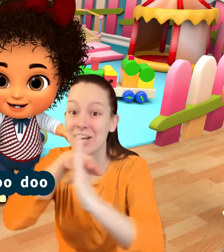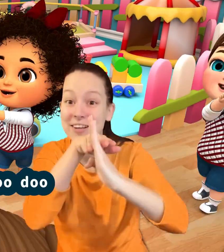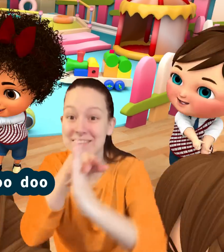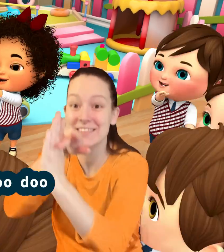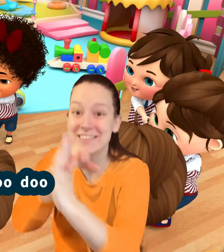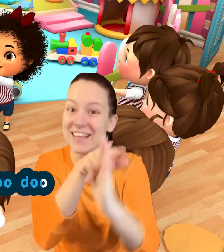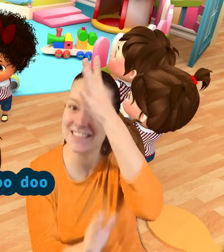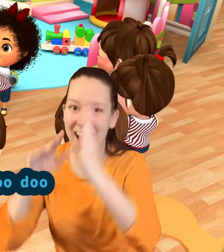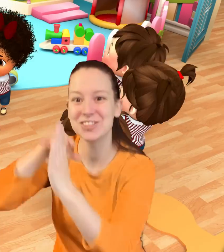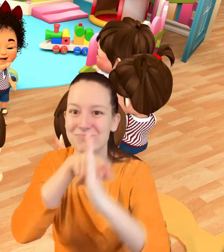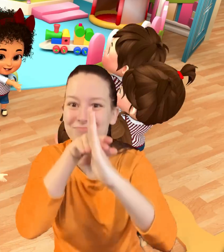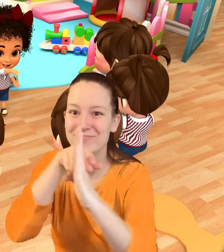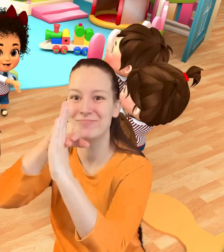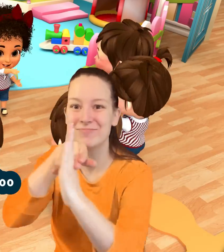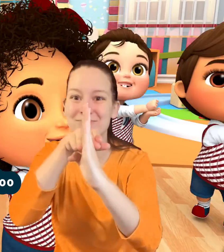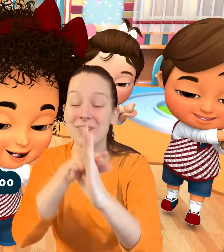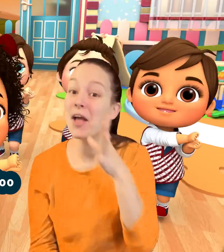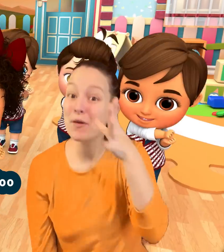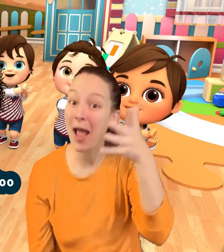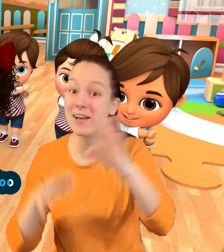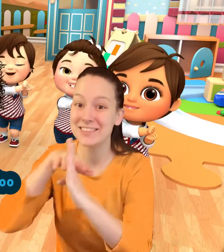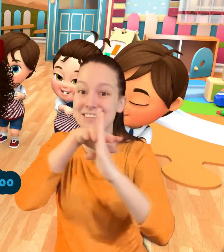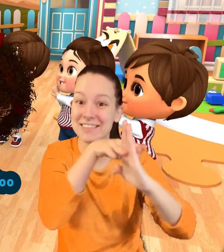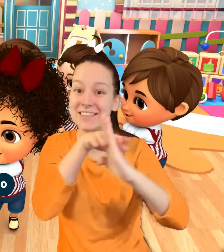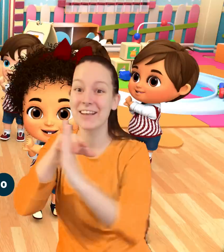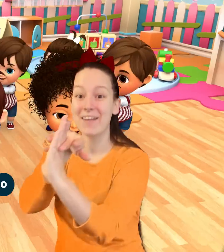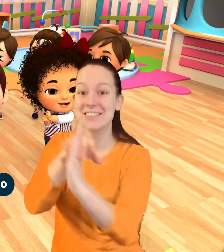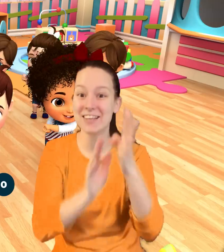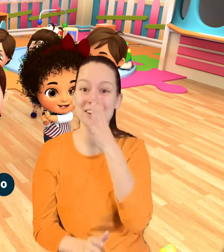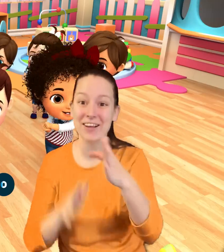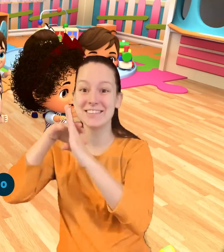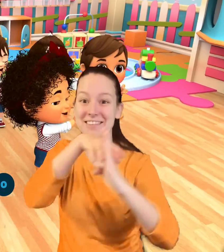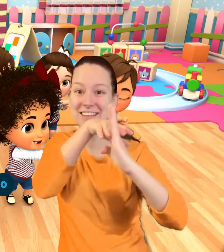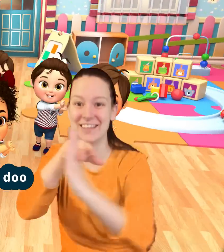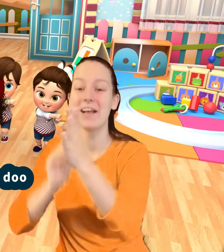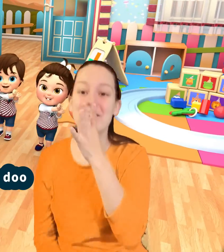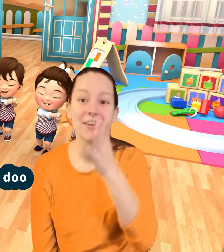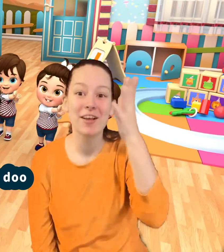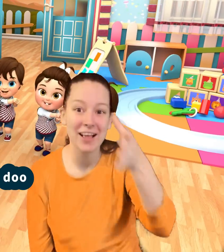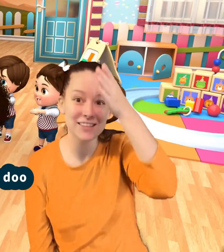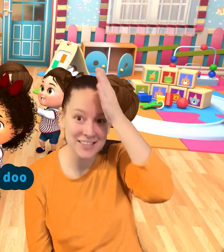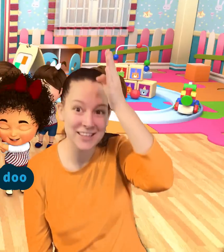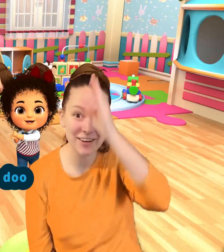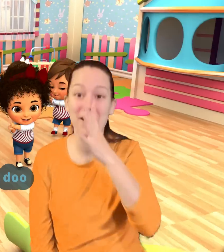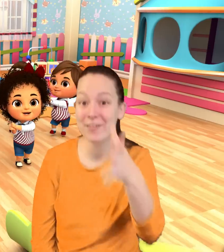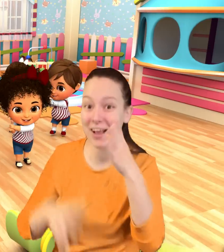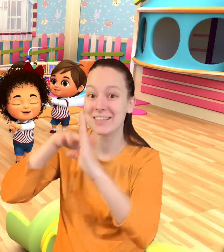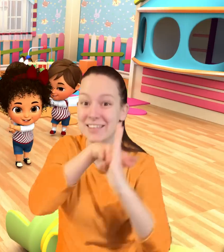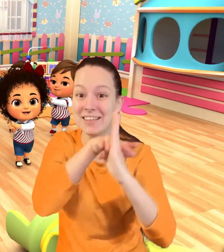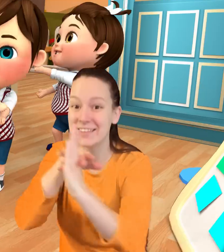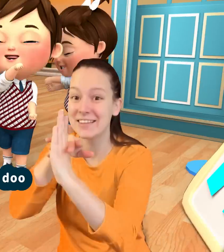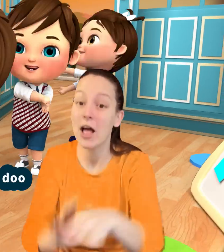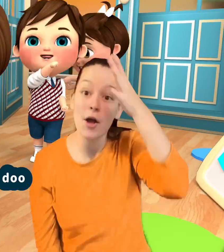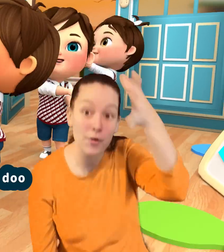doo daddy shark do do doo doo doo daddy shark Grandma shark do doo doo doo doo Grandma shark do doo doo doo doo Grandma shark do doo doo do doo Grandma